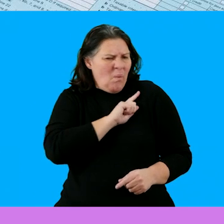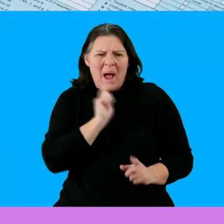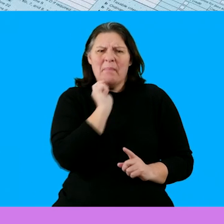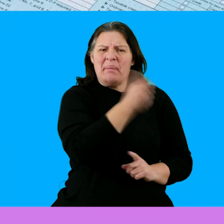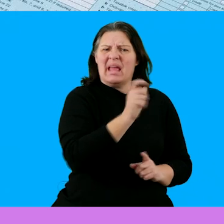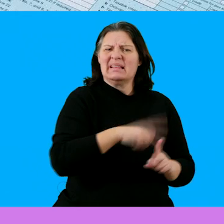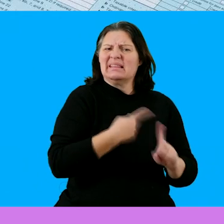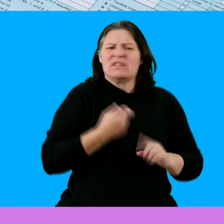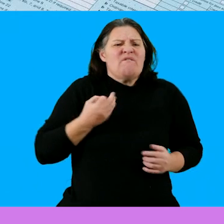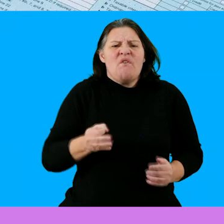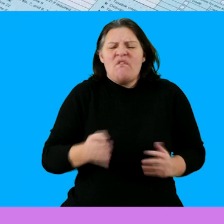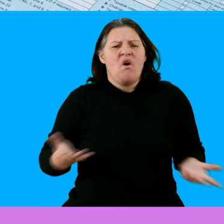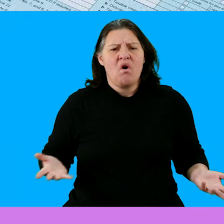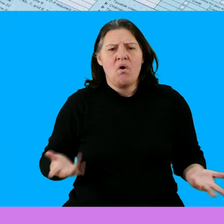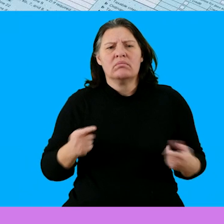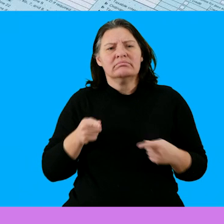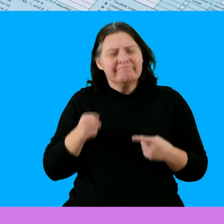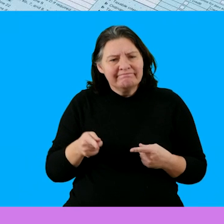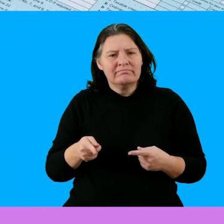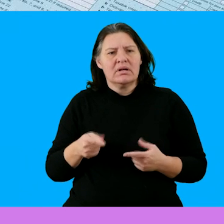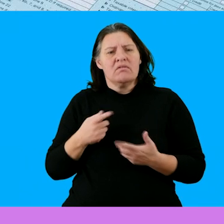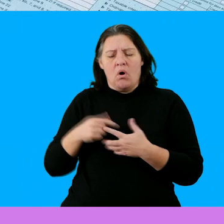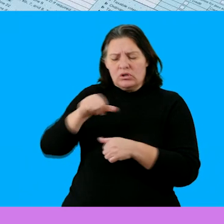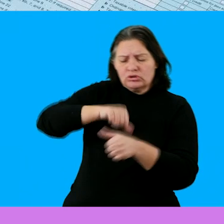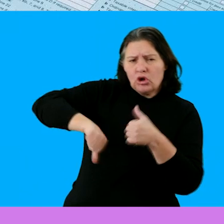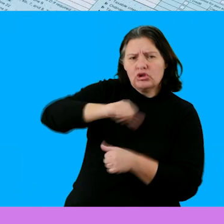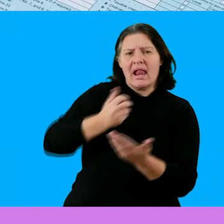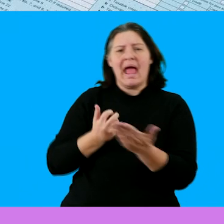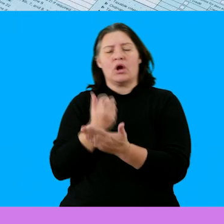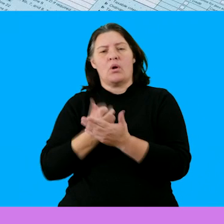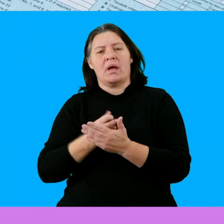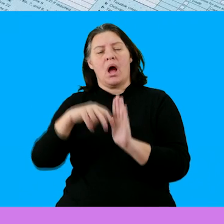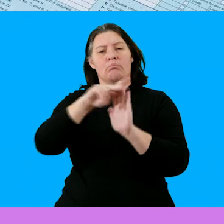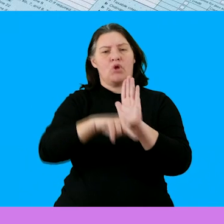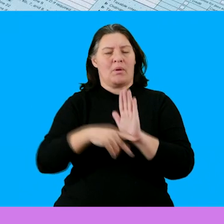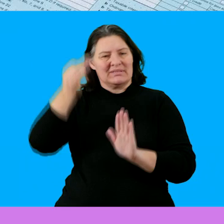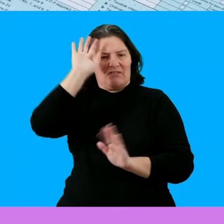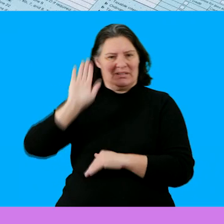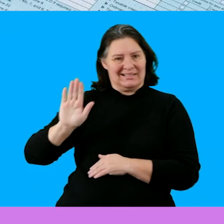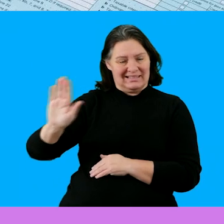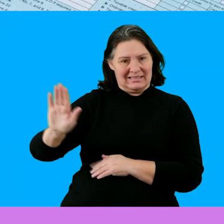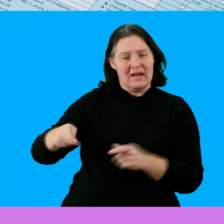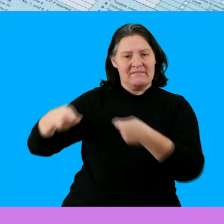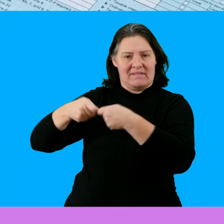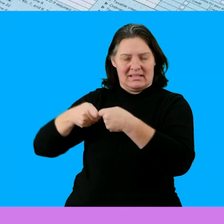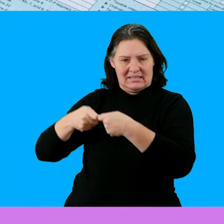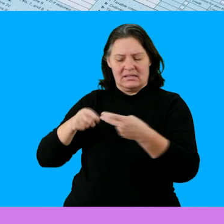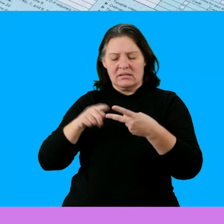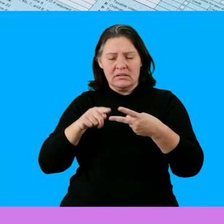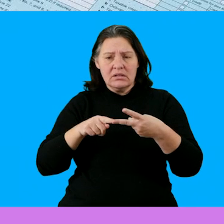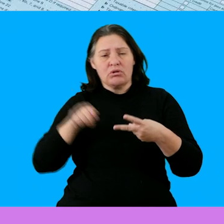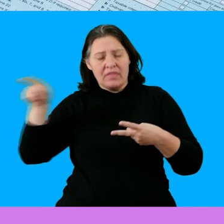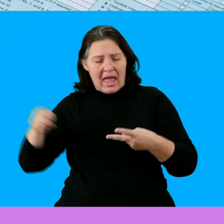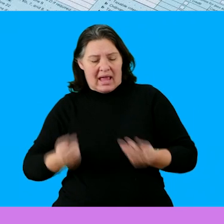ask? Okay, so it's to fund social and economic programs, right? Also to provide public goods